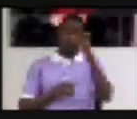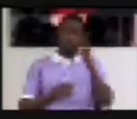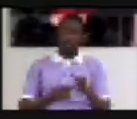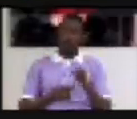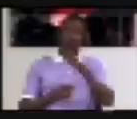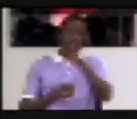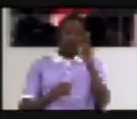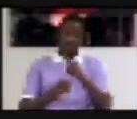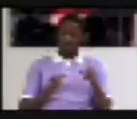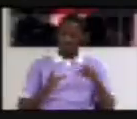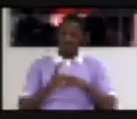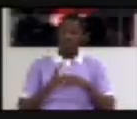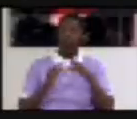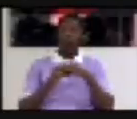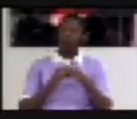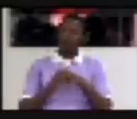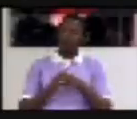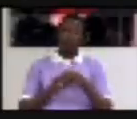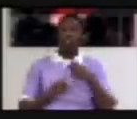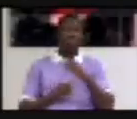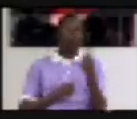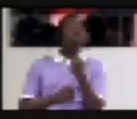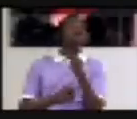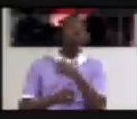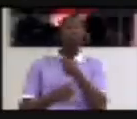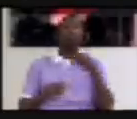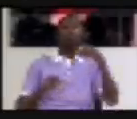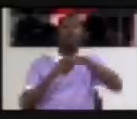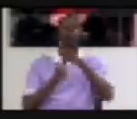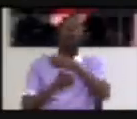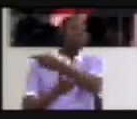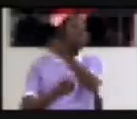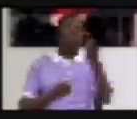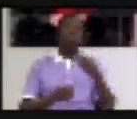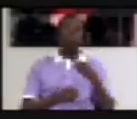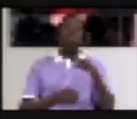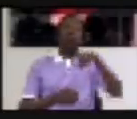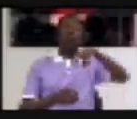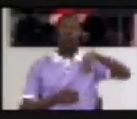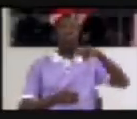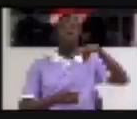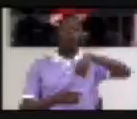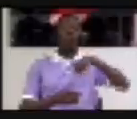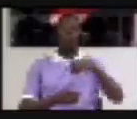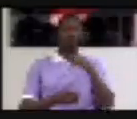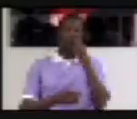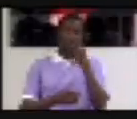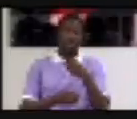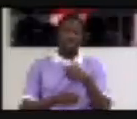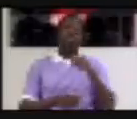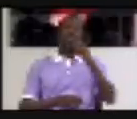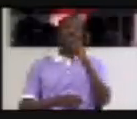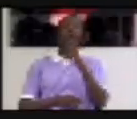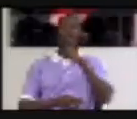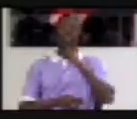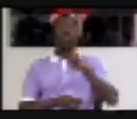of MPs who will always say with the go, yes, yes, sir, yes, sir. Yeah, so that being the